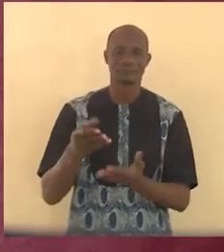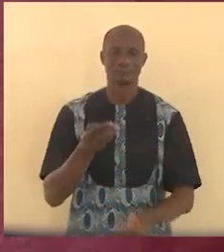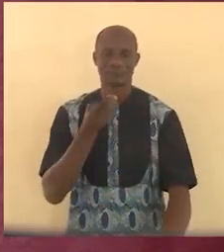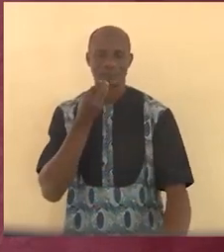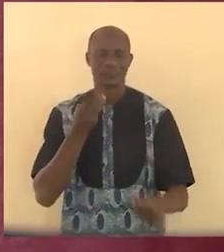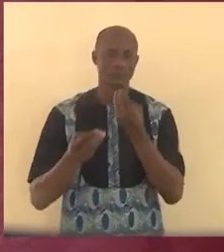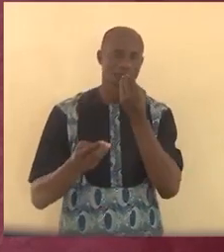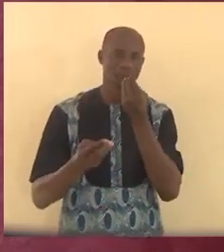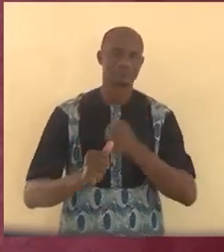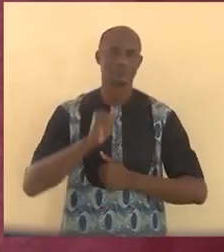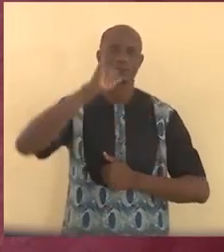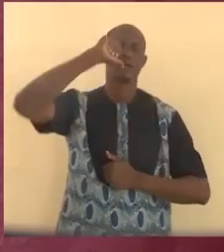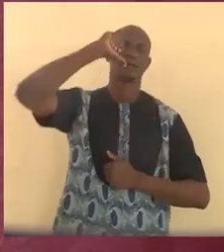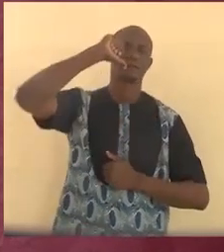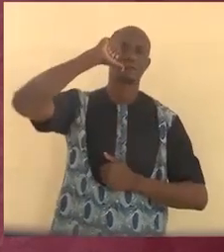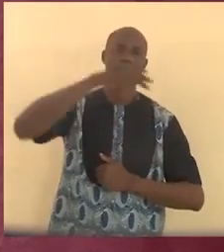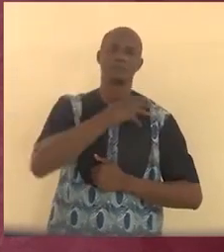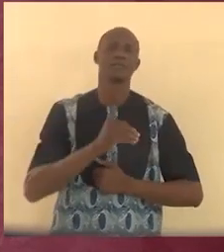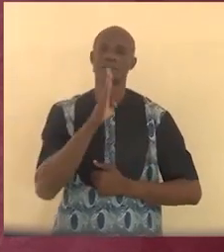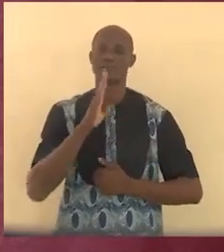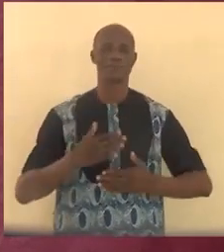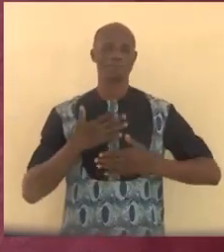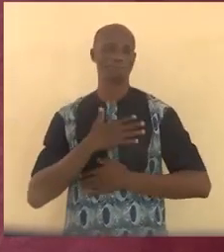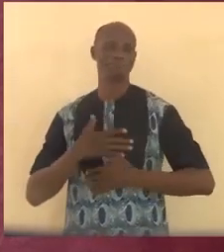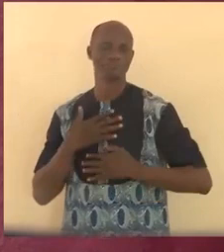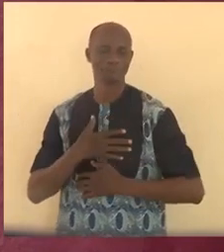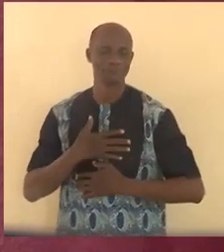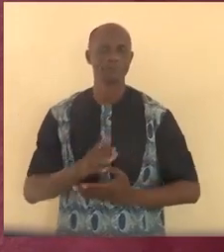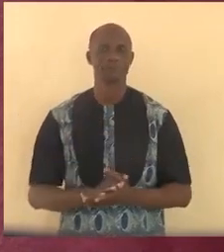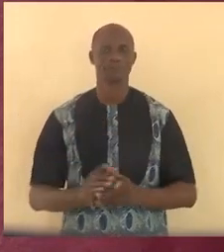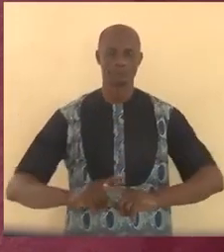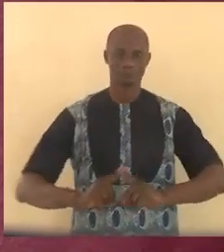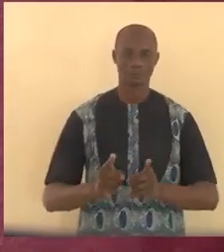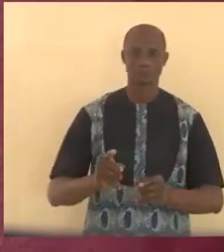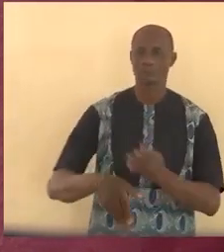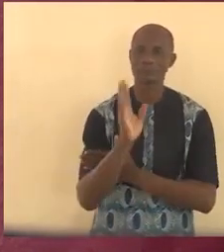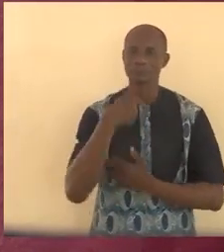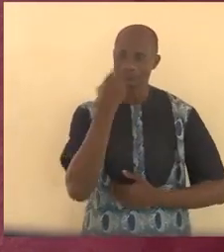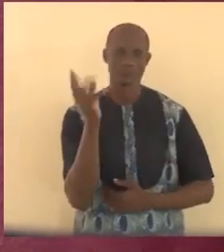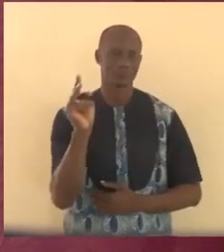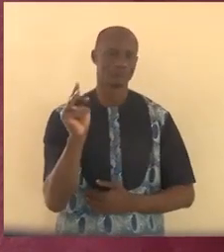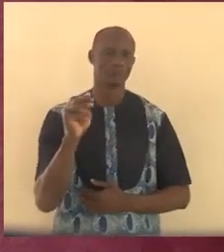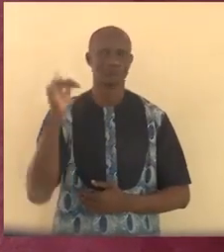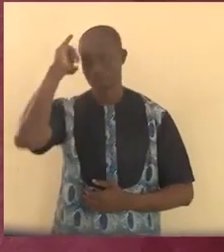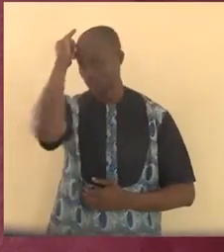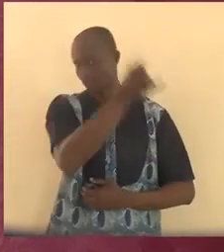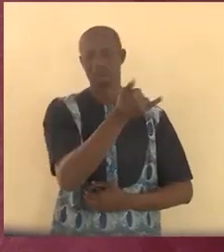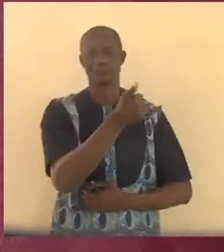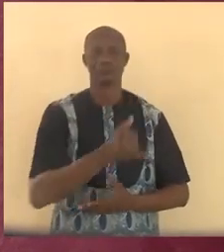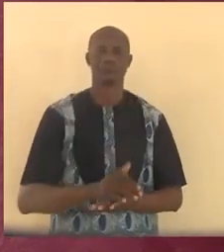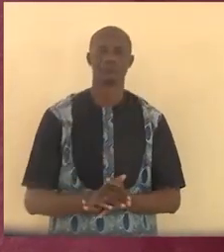Eat, drink, and be merry.' But God said to him,